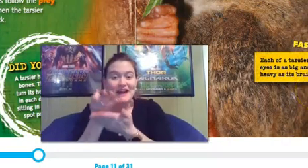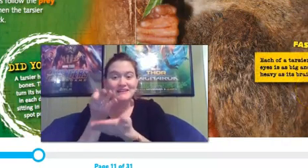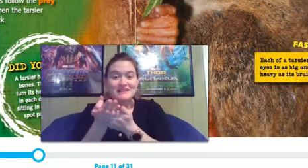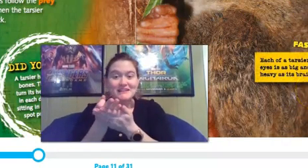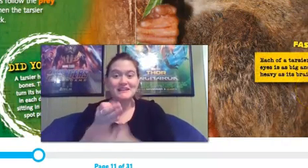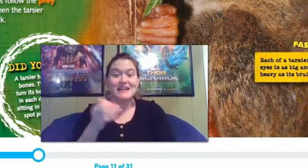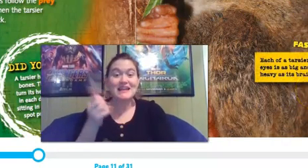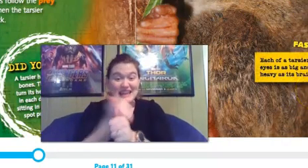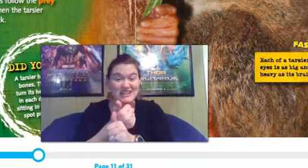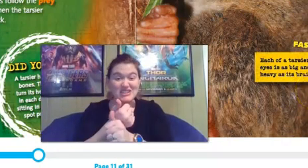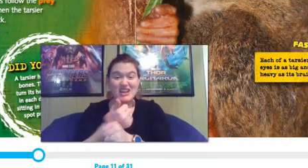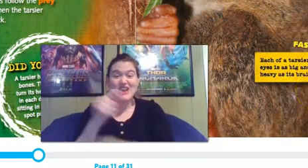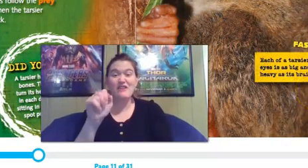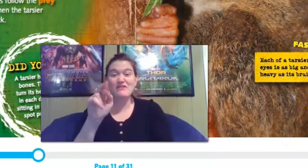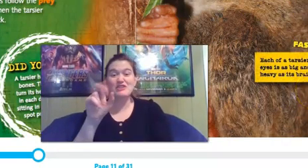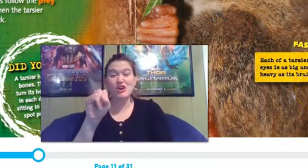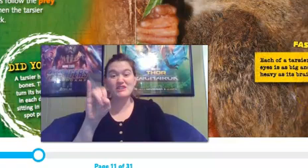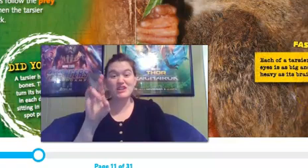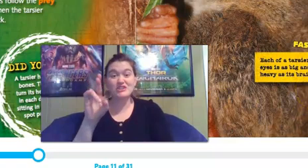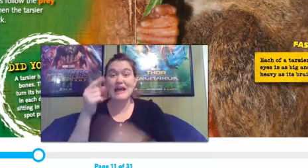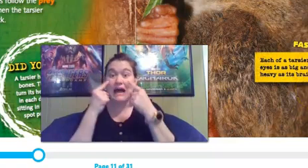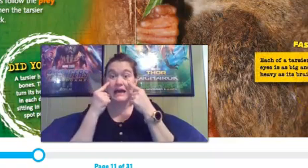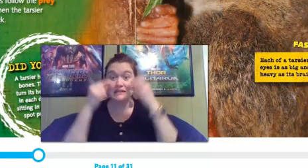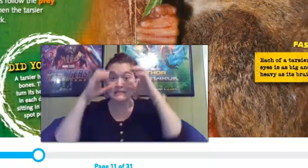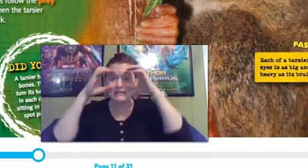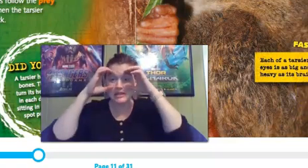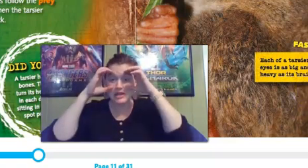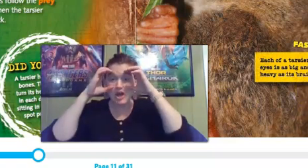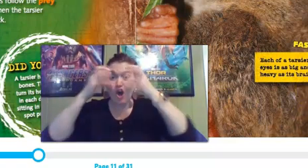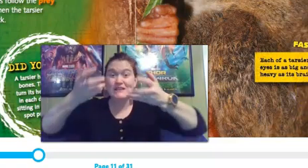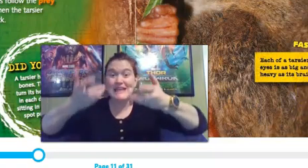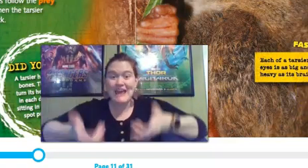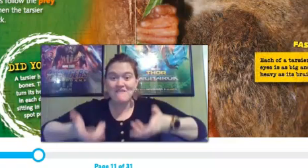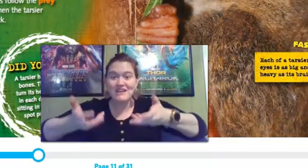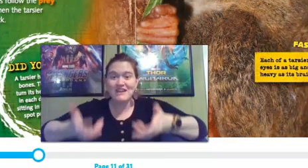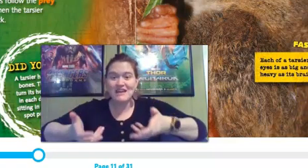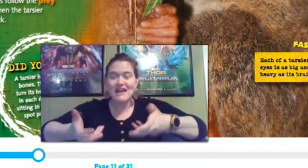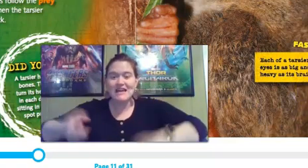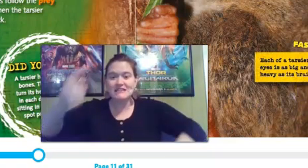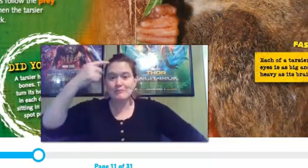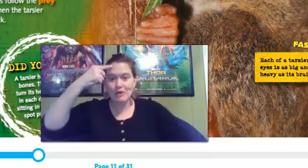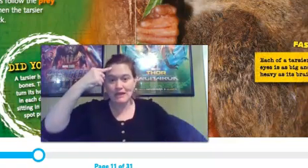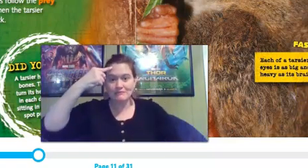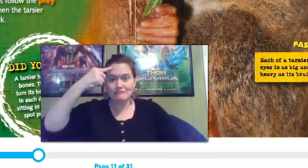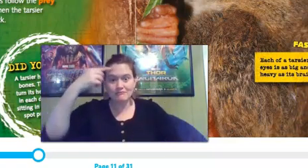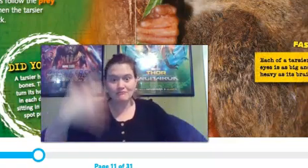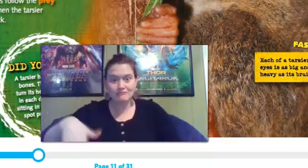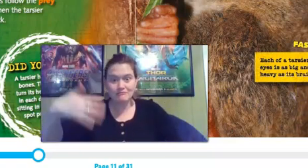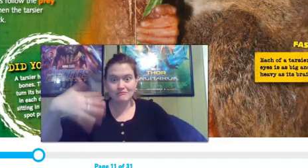Fast fact. Each of the tarsier's eyes are as heavy as its